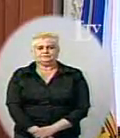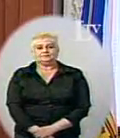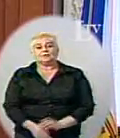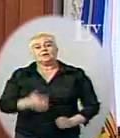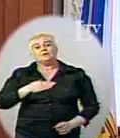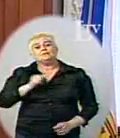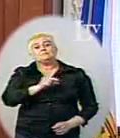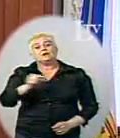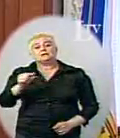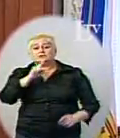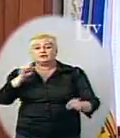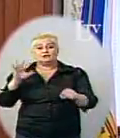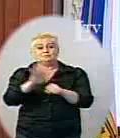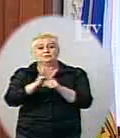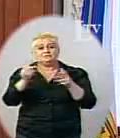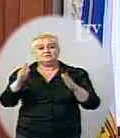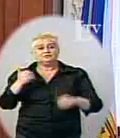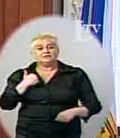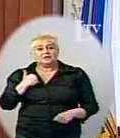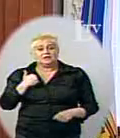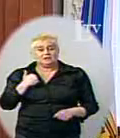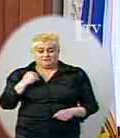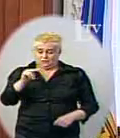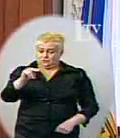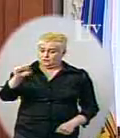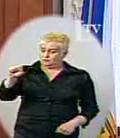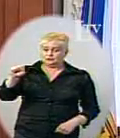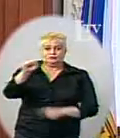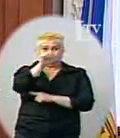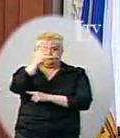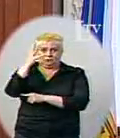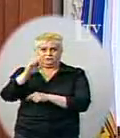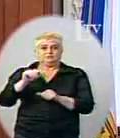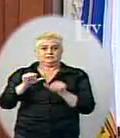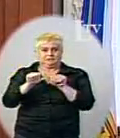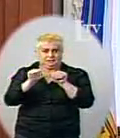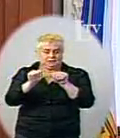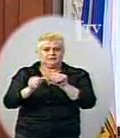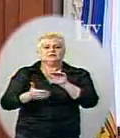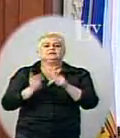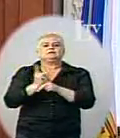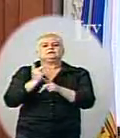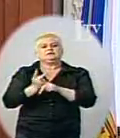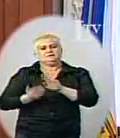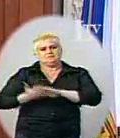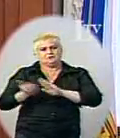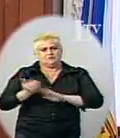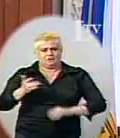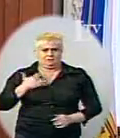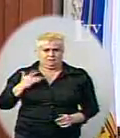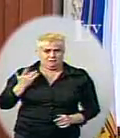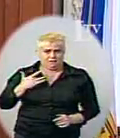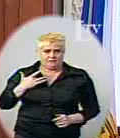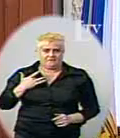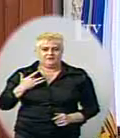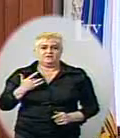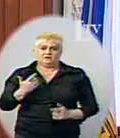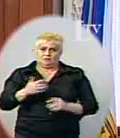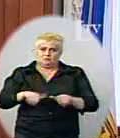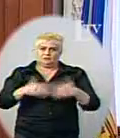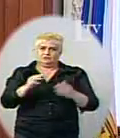My government is committed to sustaining the ability of Nova Scotia's forest to produce wealth,